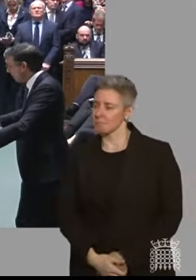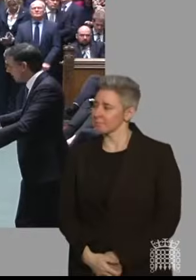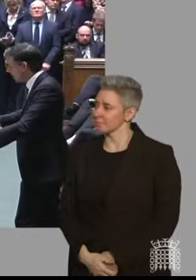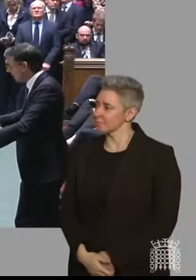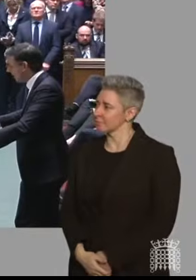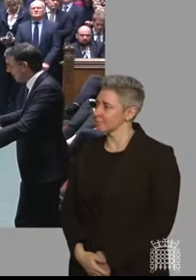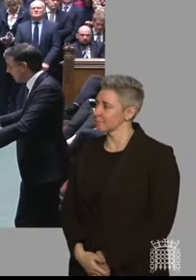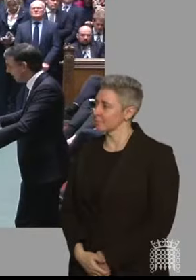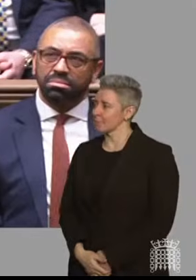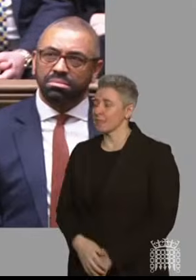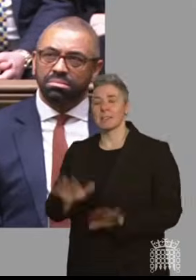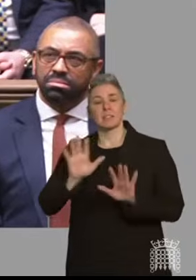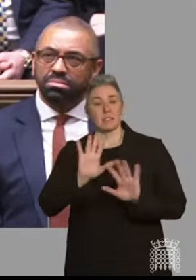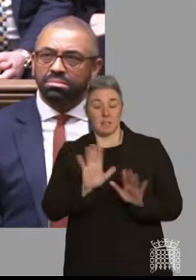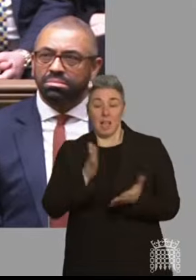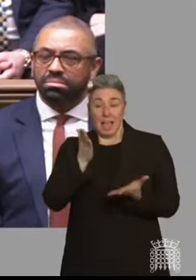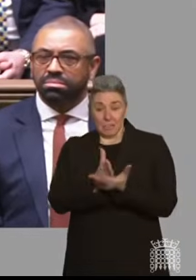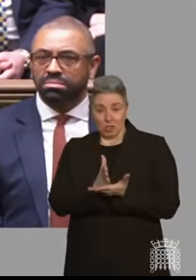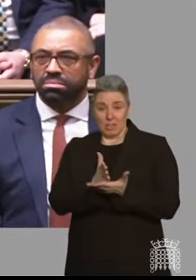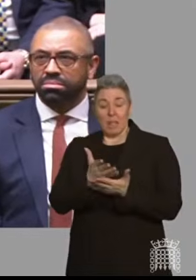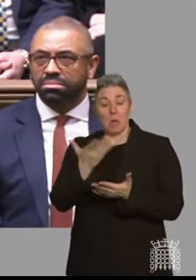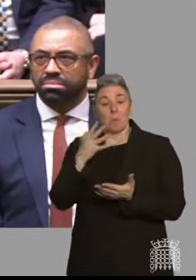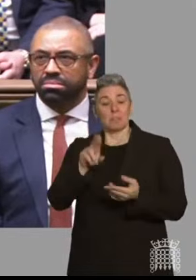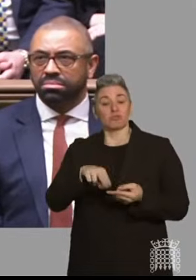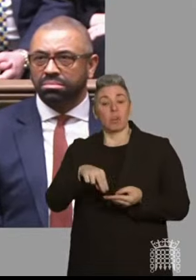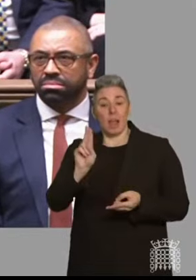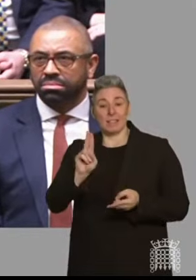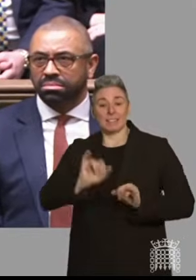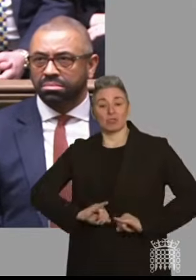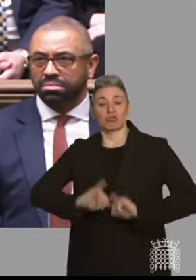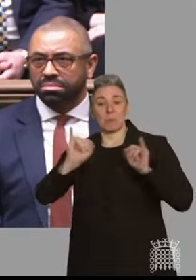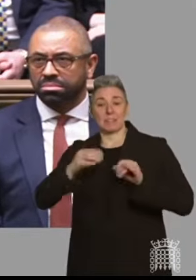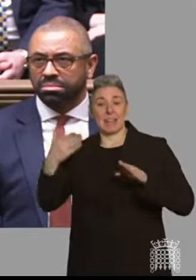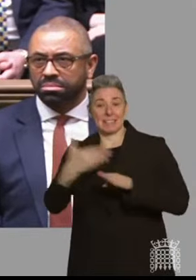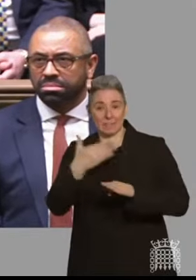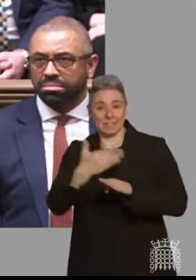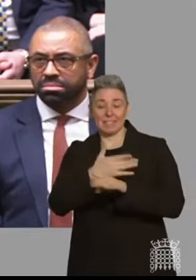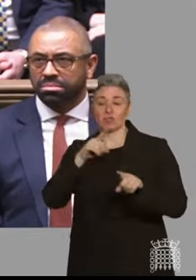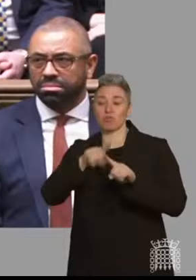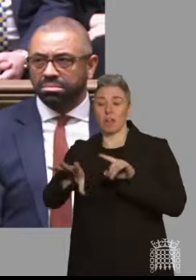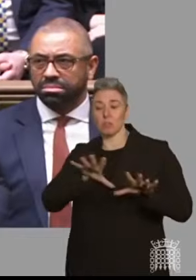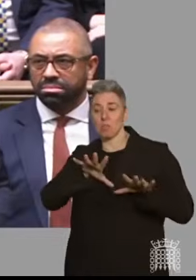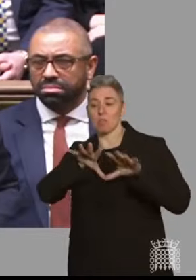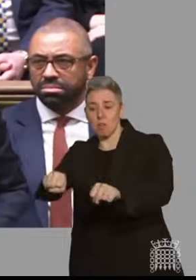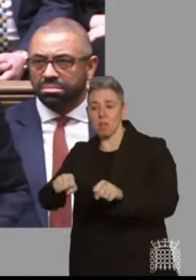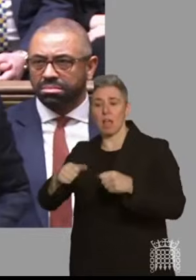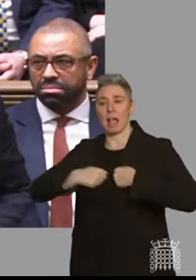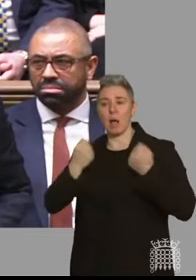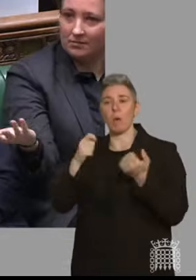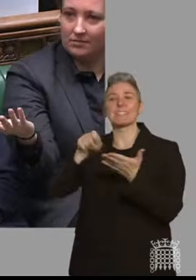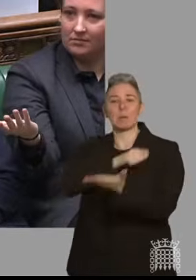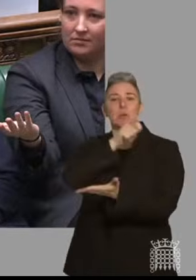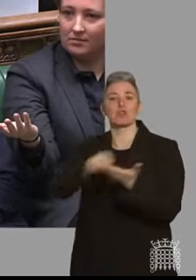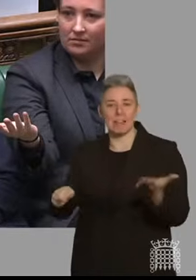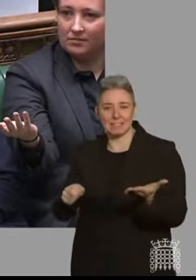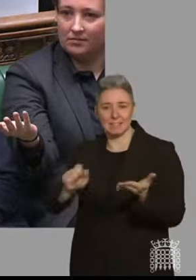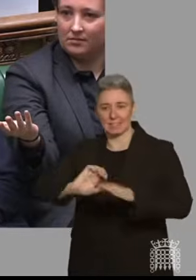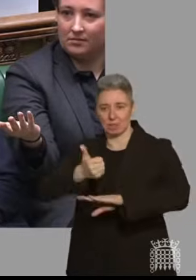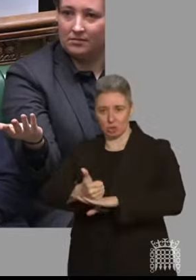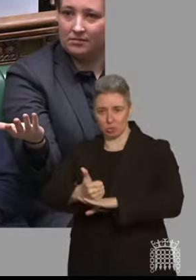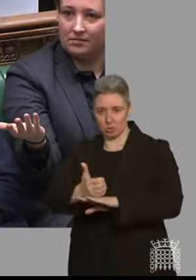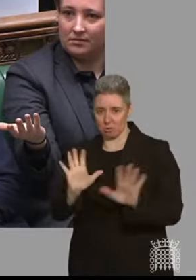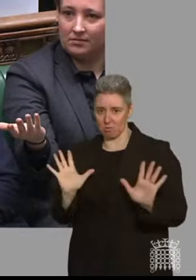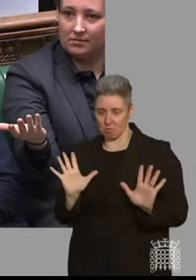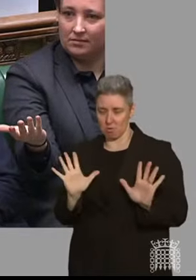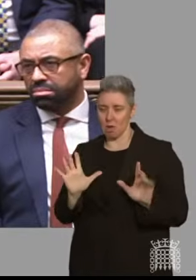extremist activity that is seeking to hijack our democratic institutions. It's important. It is important that we